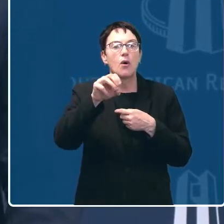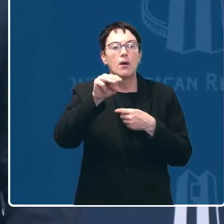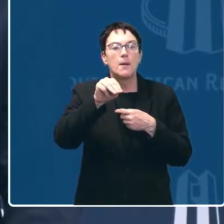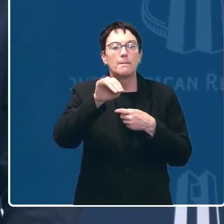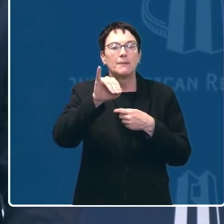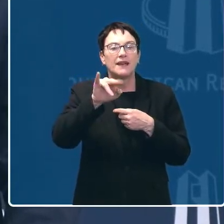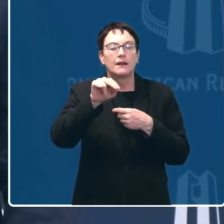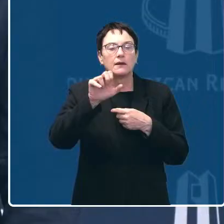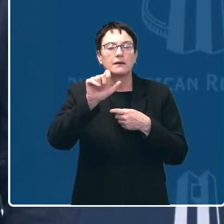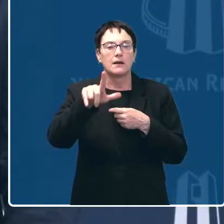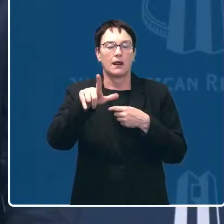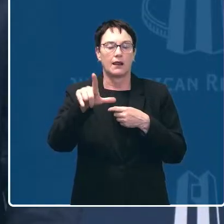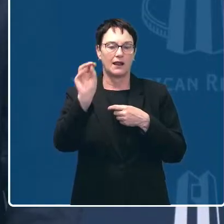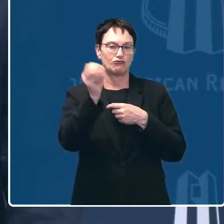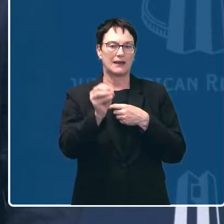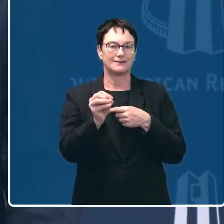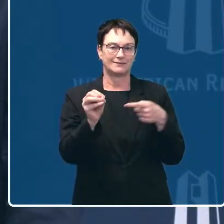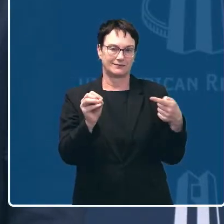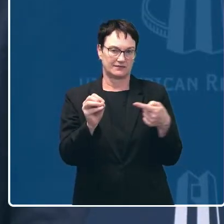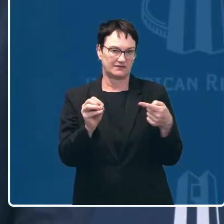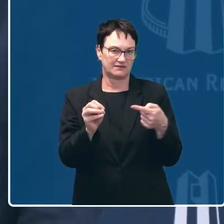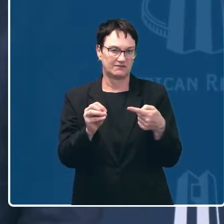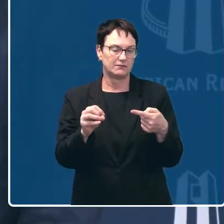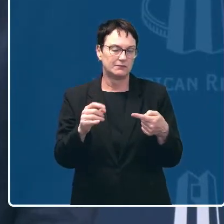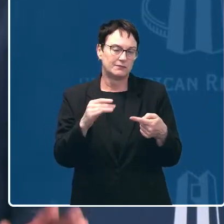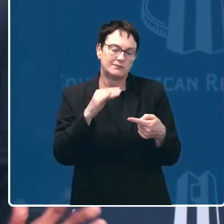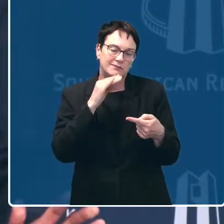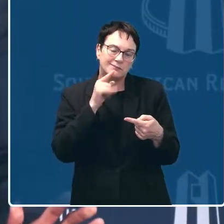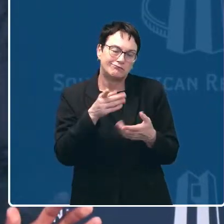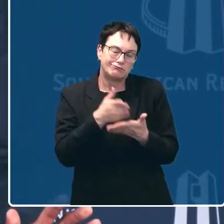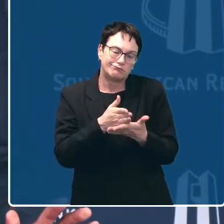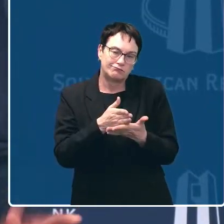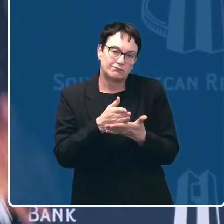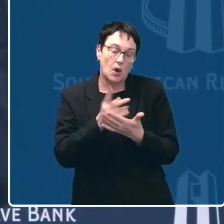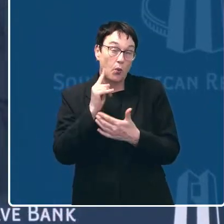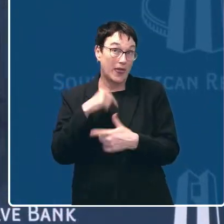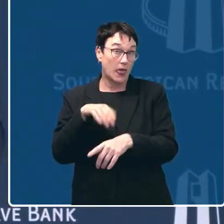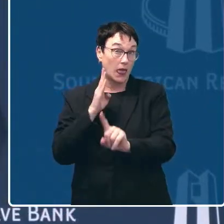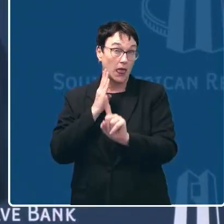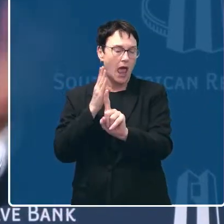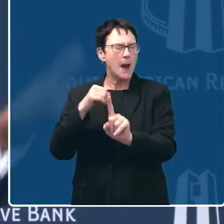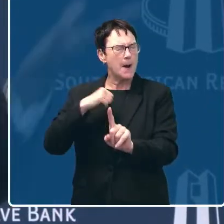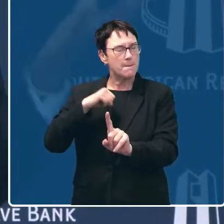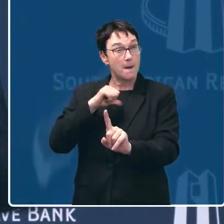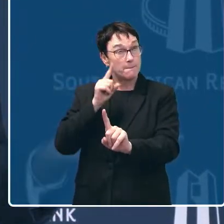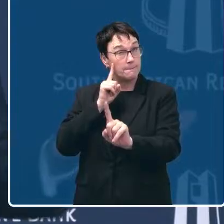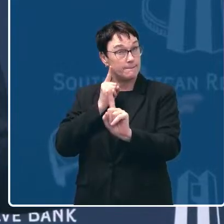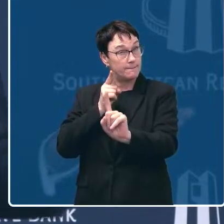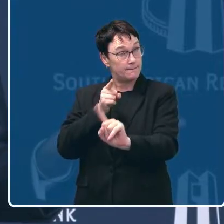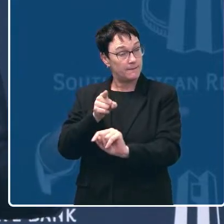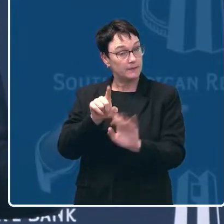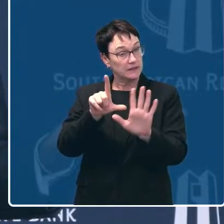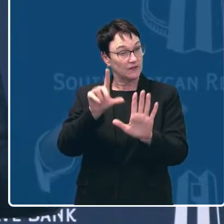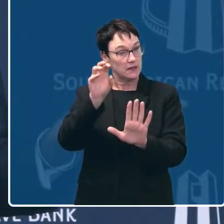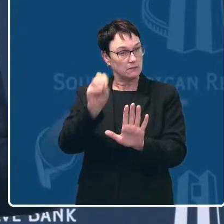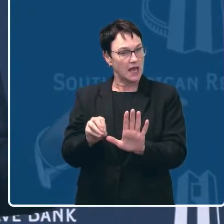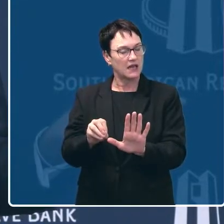state. That's where we would actually be getting to. How did we arrive at that